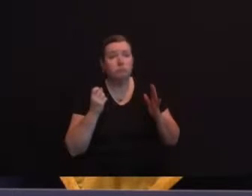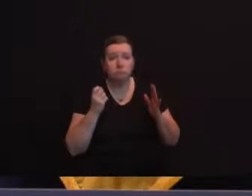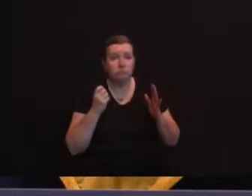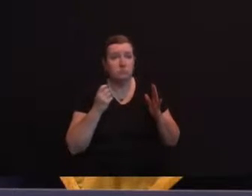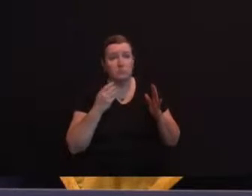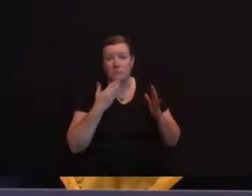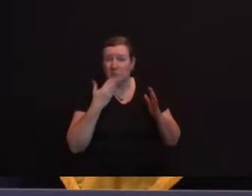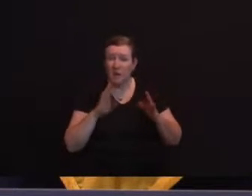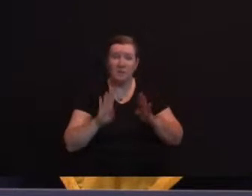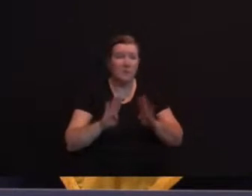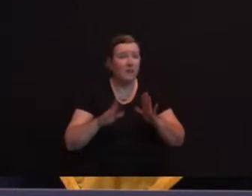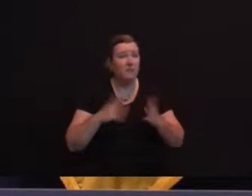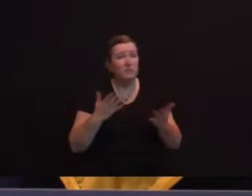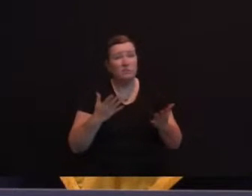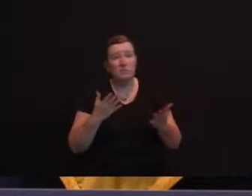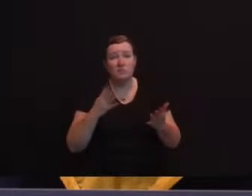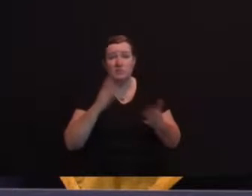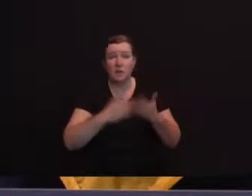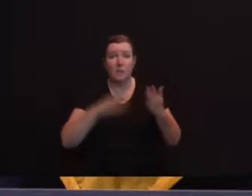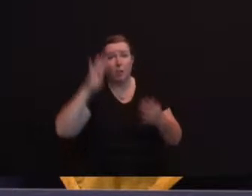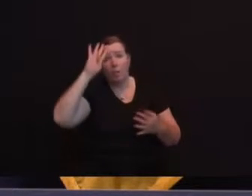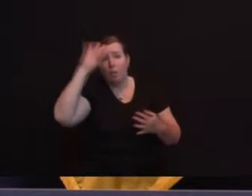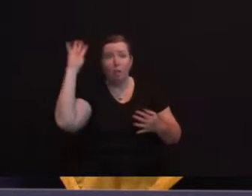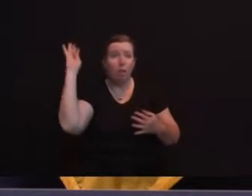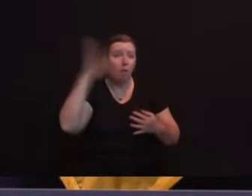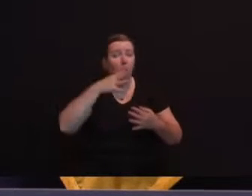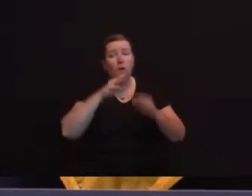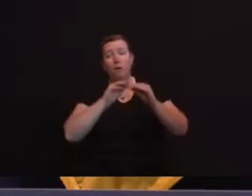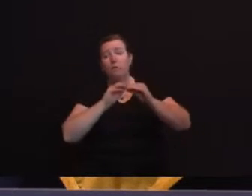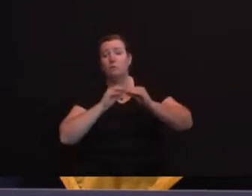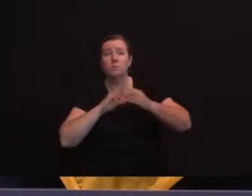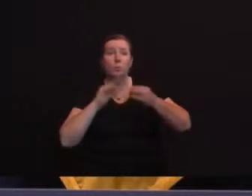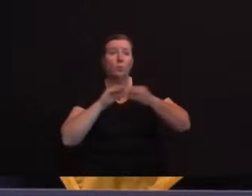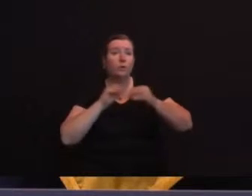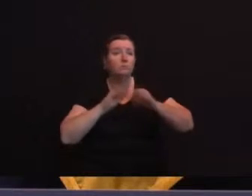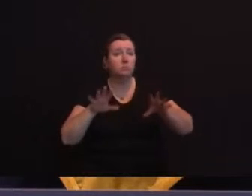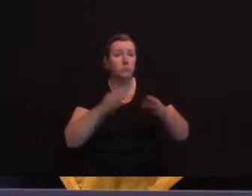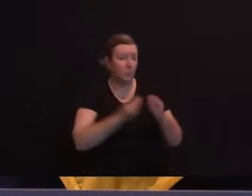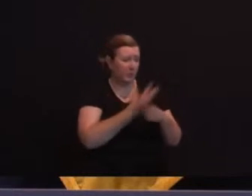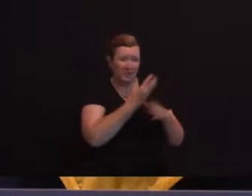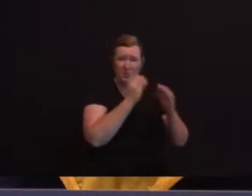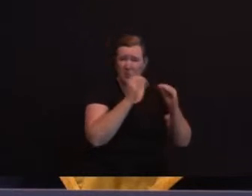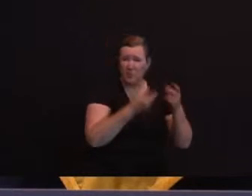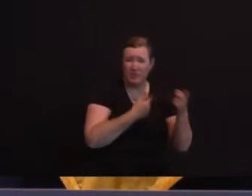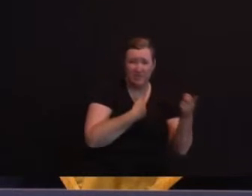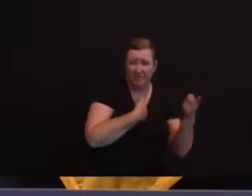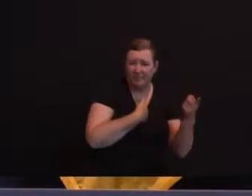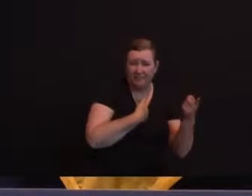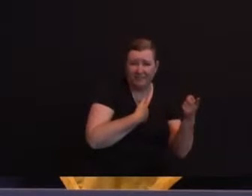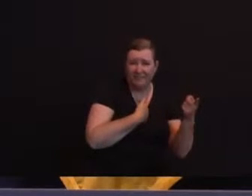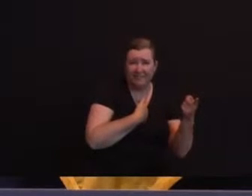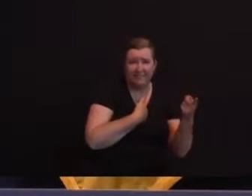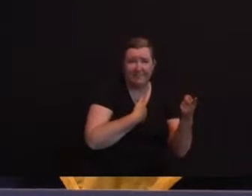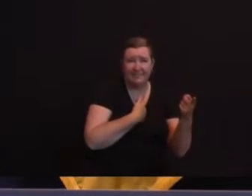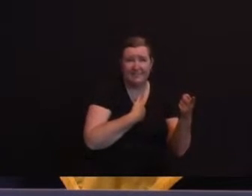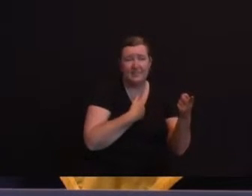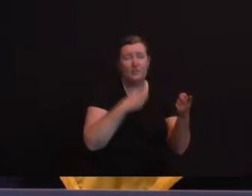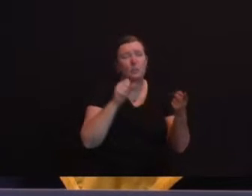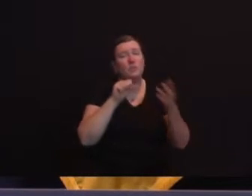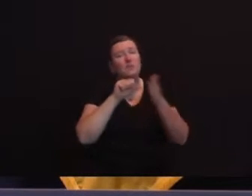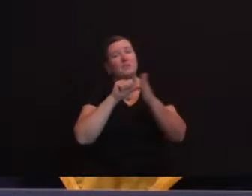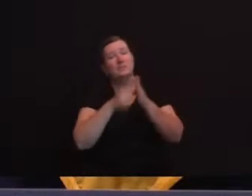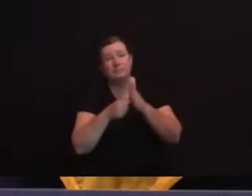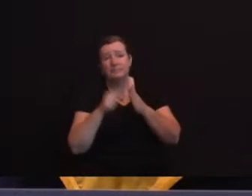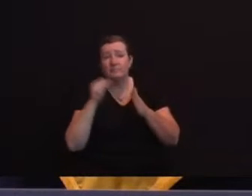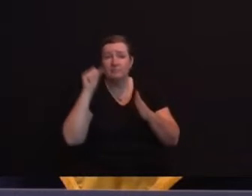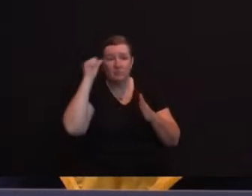to spring up that we frankly didn't have to deal with in the spring. So I would just underscore triply the point. We did it, folks. We did